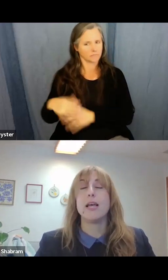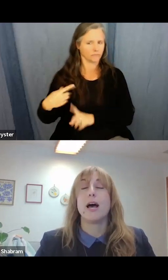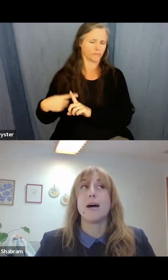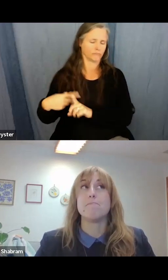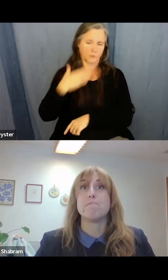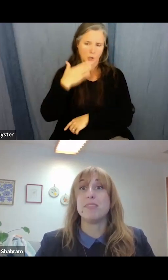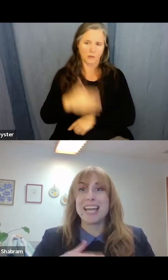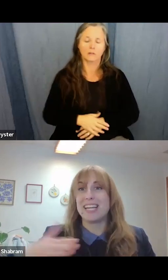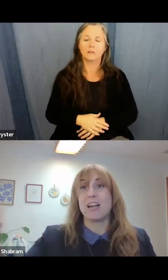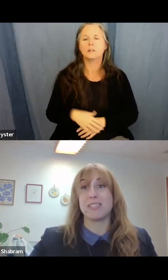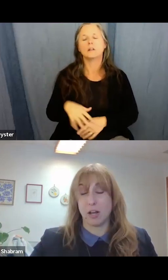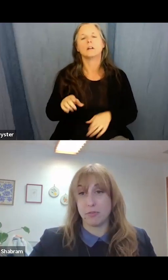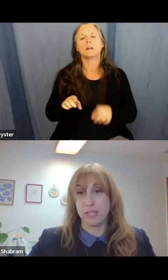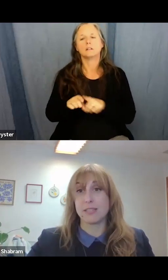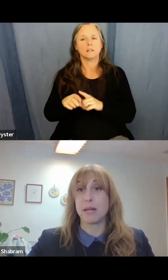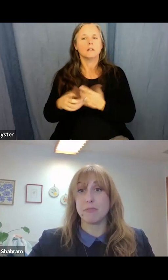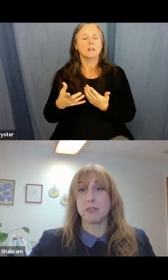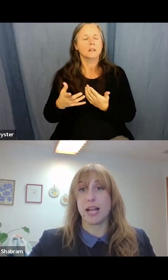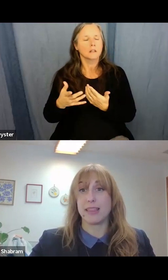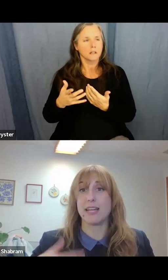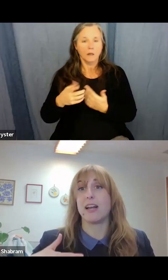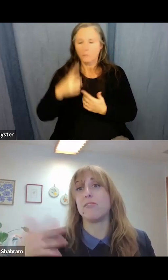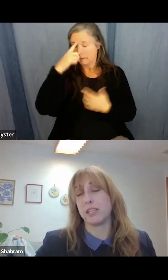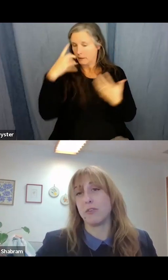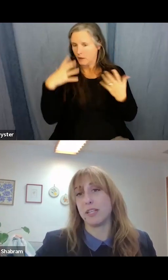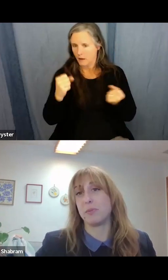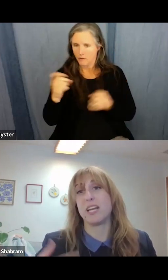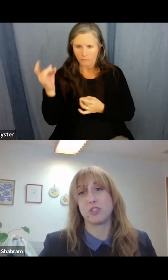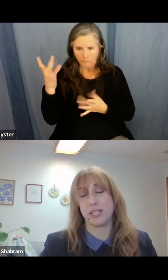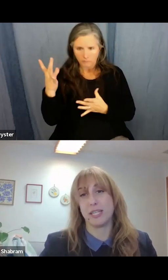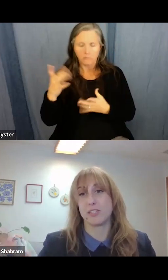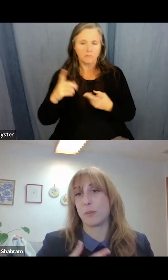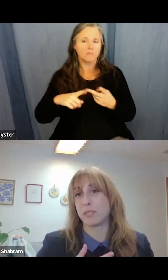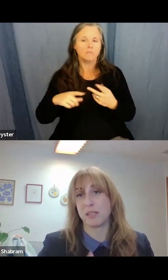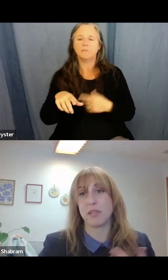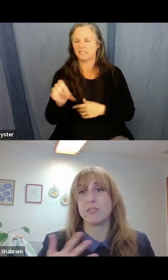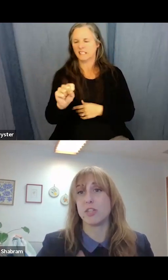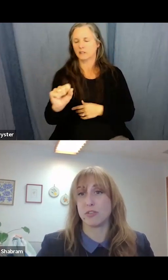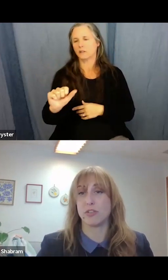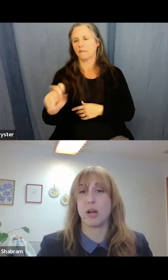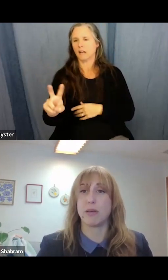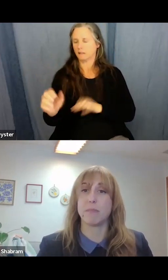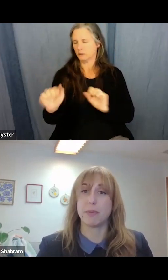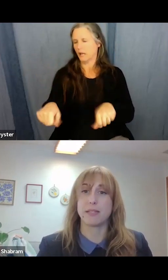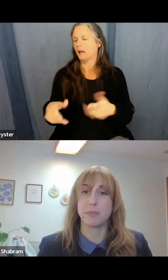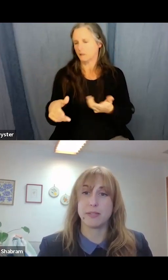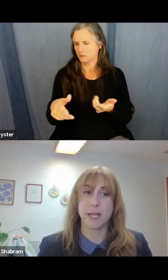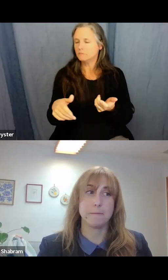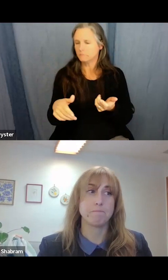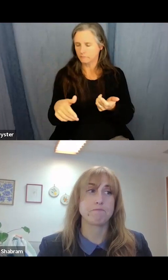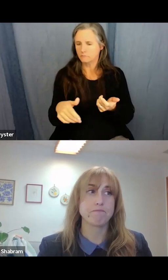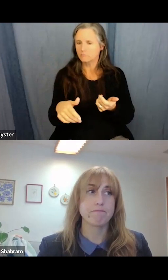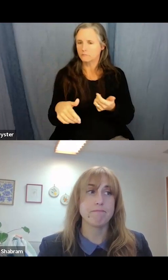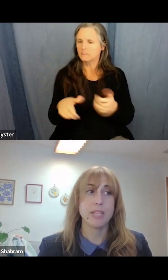services, that in and of itself is a benefit, right? That in and of itself is potentially disrupting some of the institutional trauma they might be